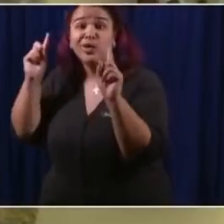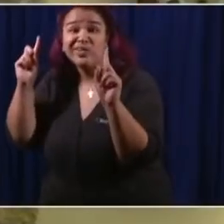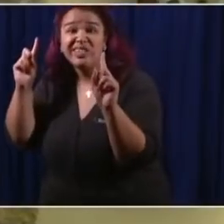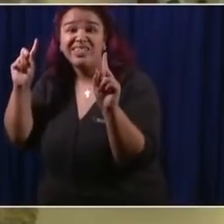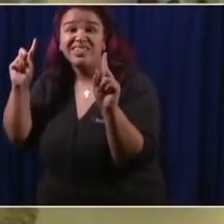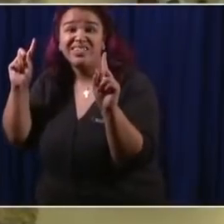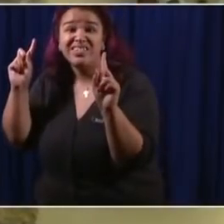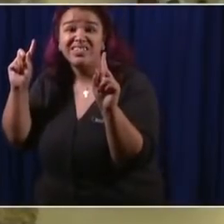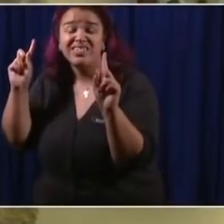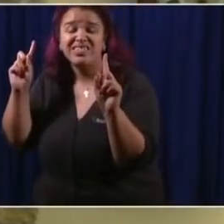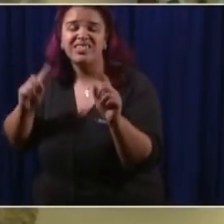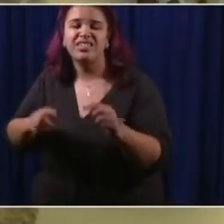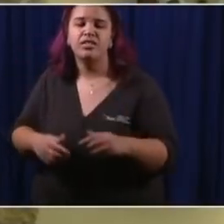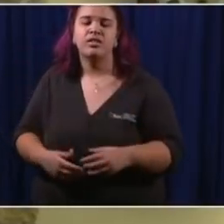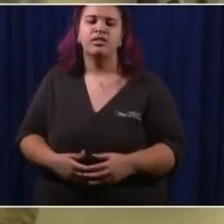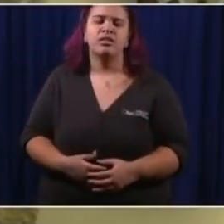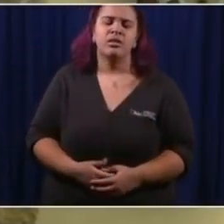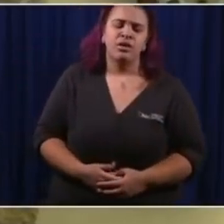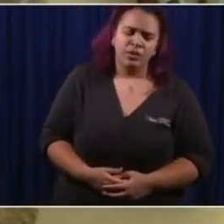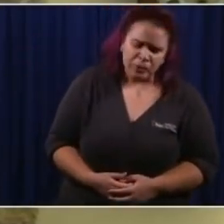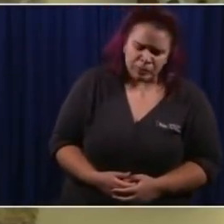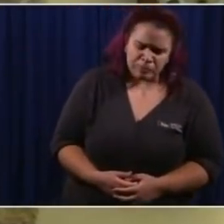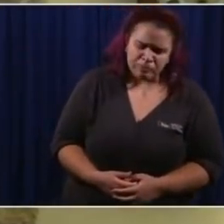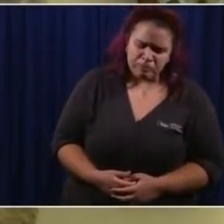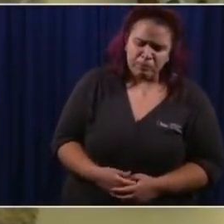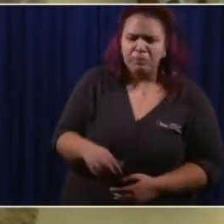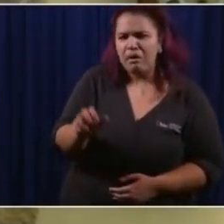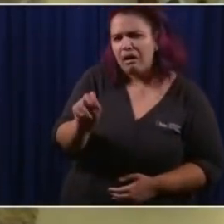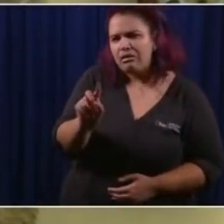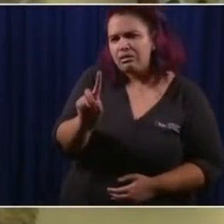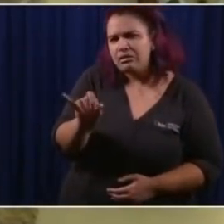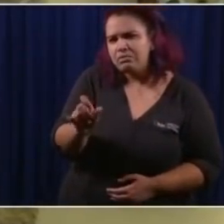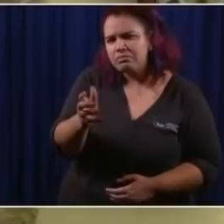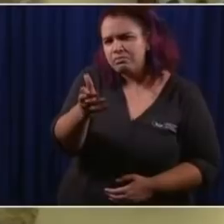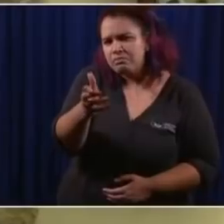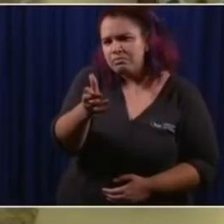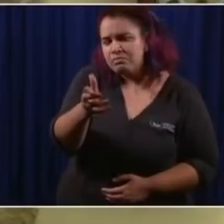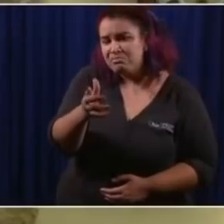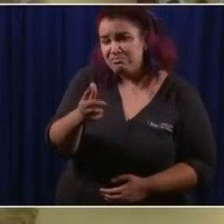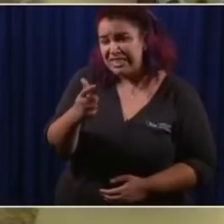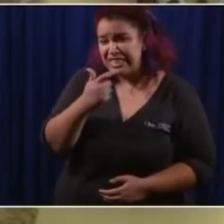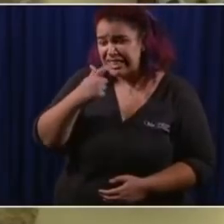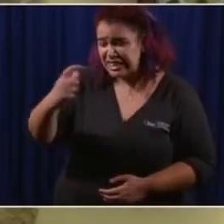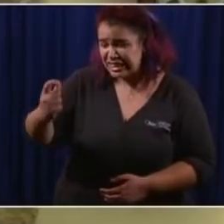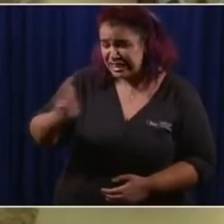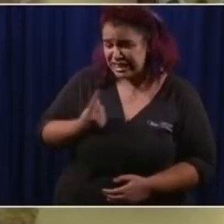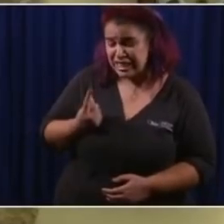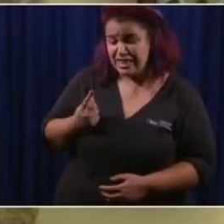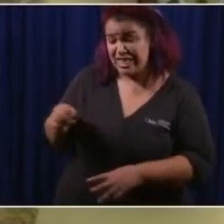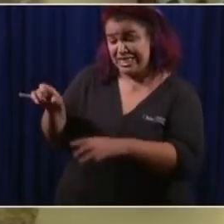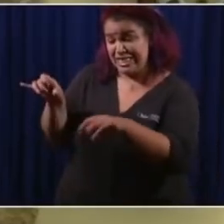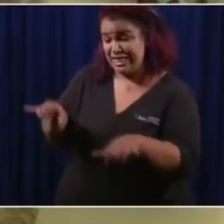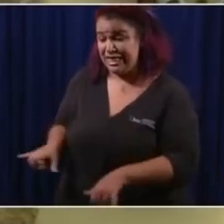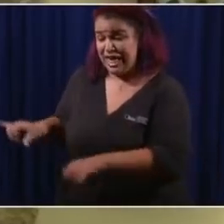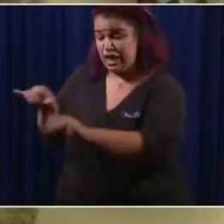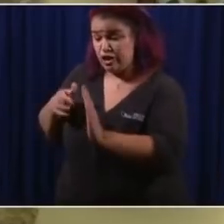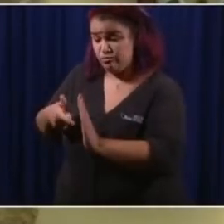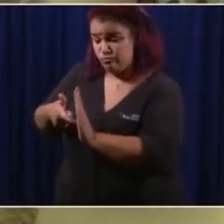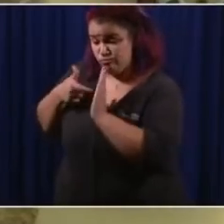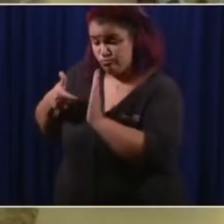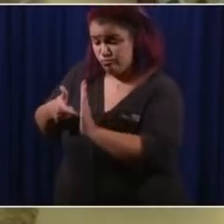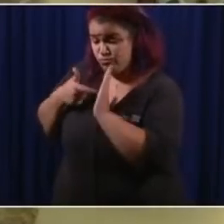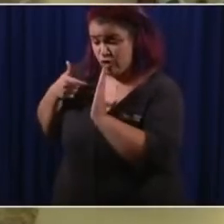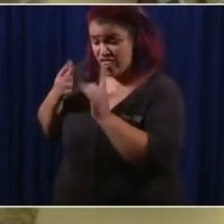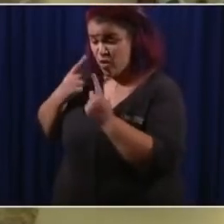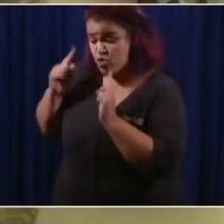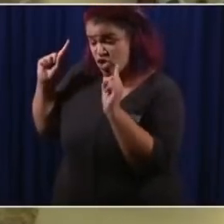Andy, it's hard to get exact data on answer your last question. Are these standards working?